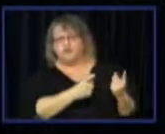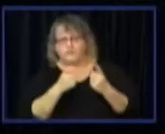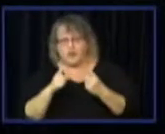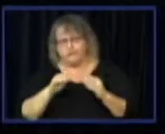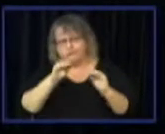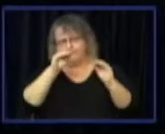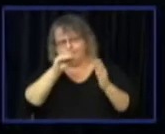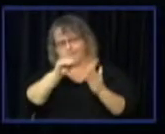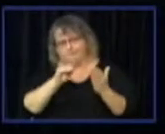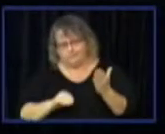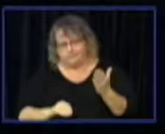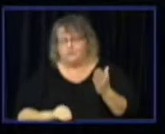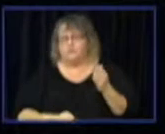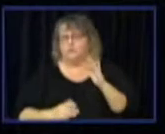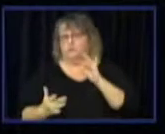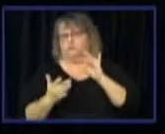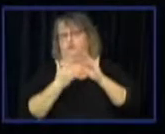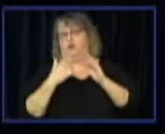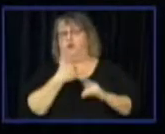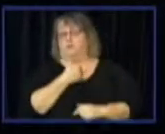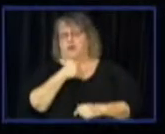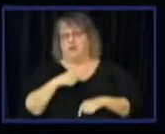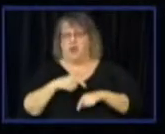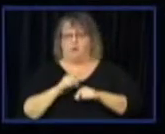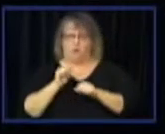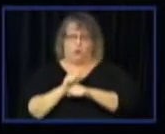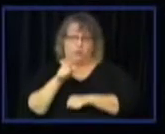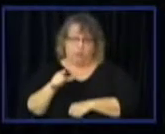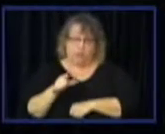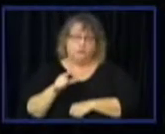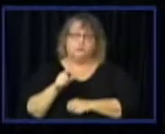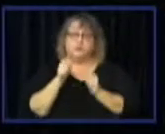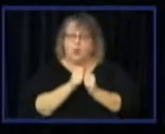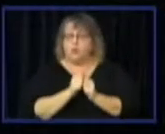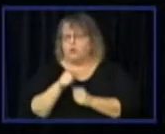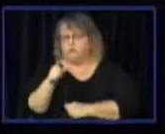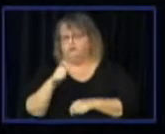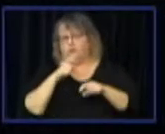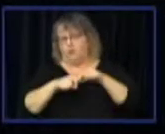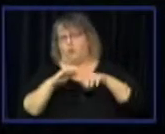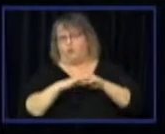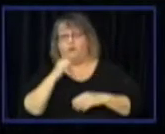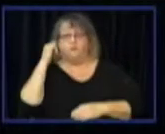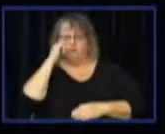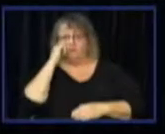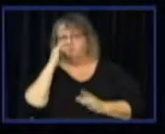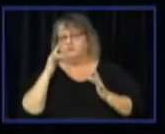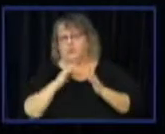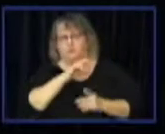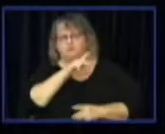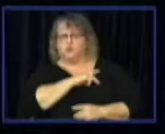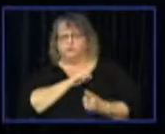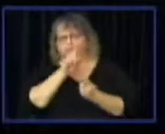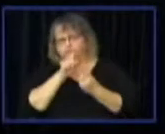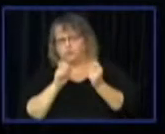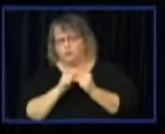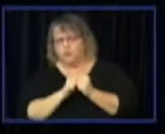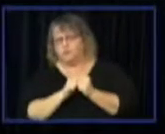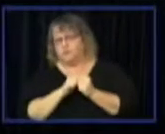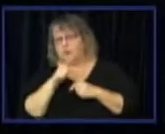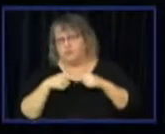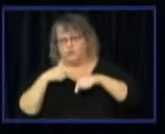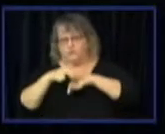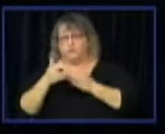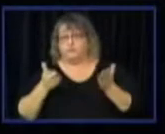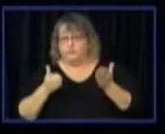can give us a call and we'll work on the survey with you. Or, as I said, you can also call us to get that personalized information and